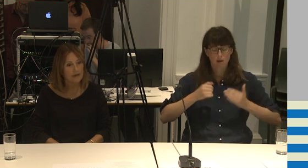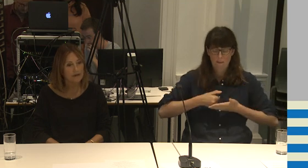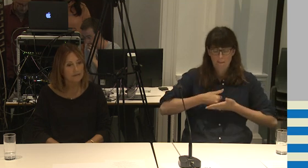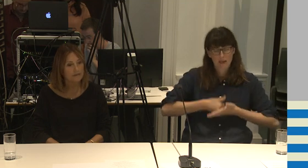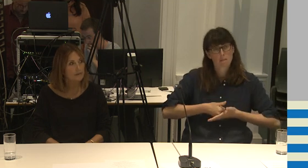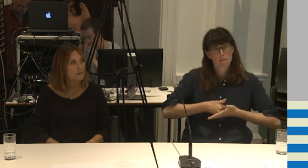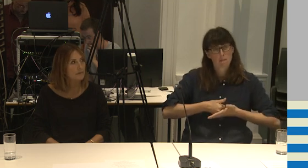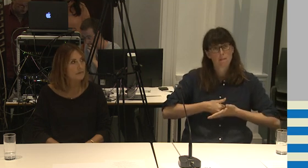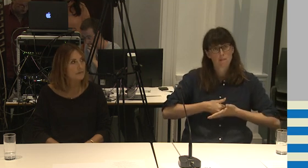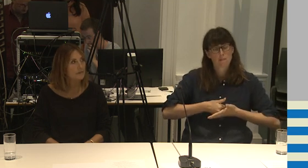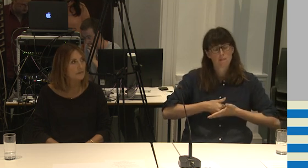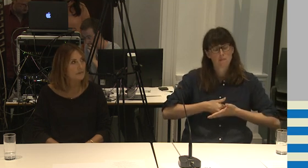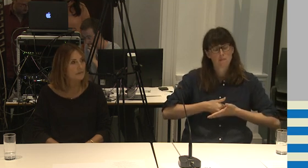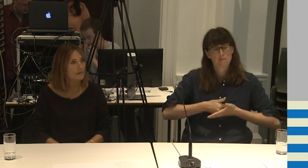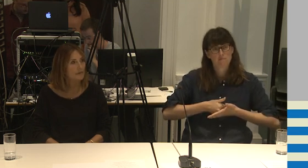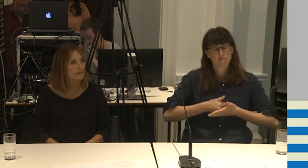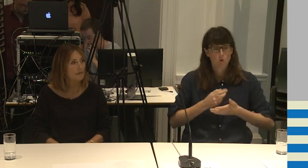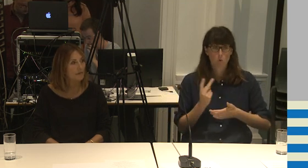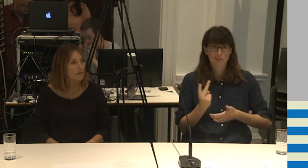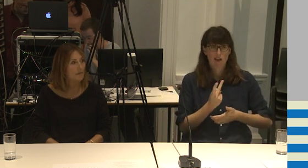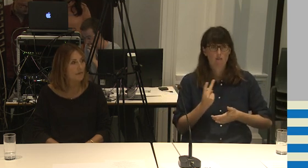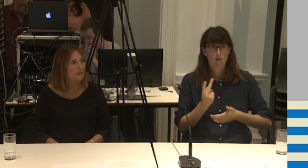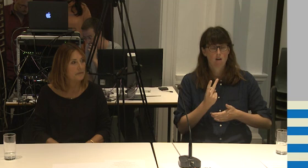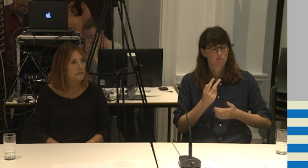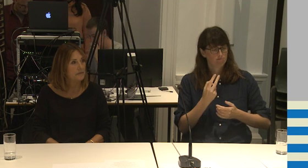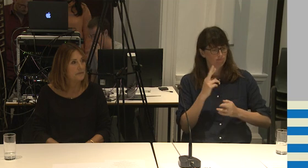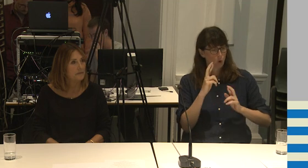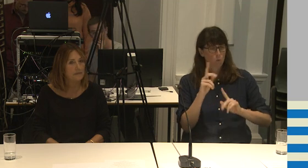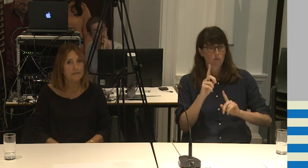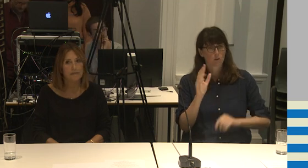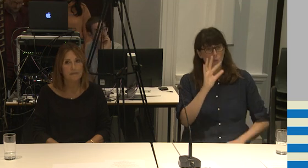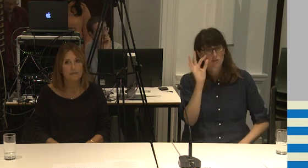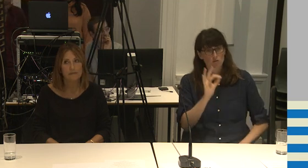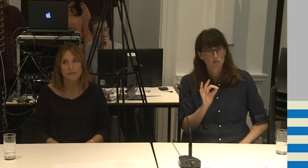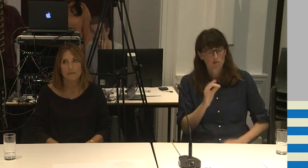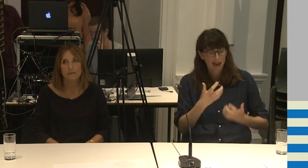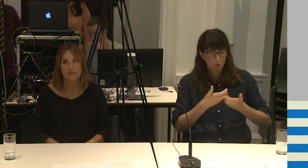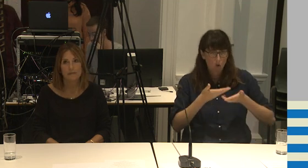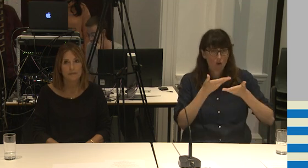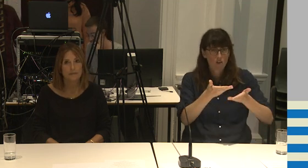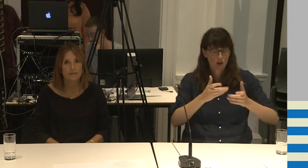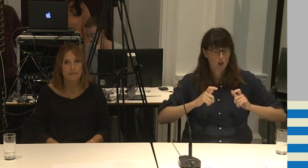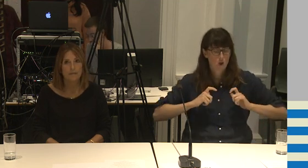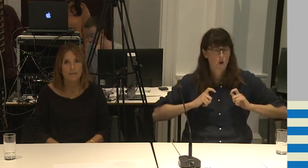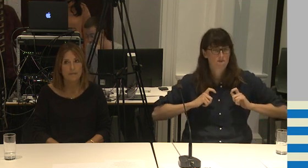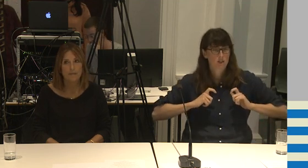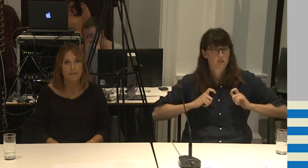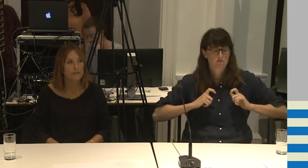minimum or one size fits all approach. Together, we hope to question how we might better provide comfort in all its nuanced